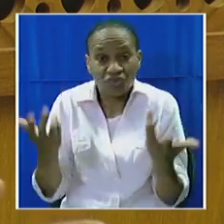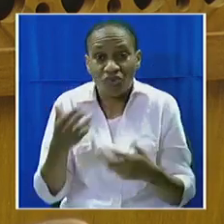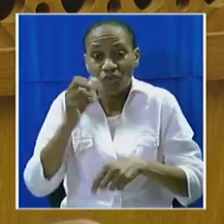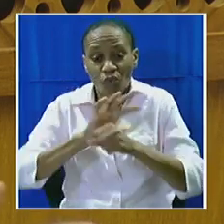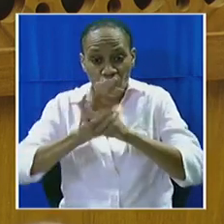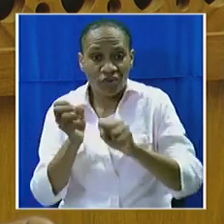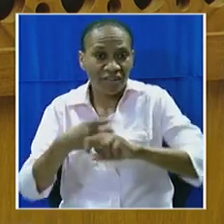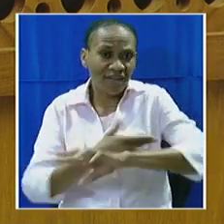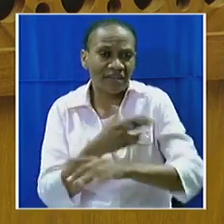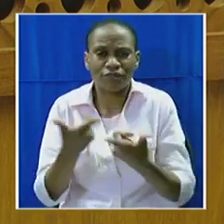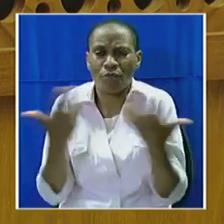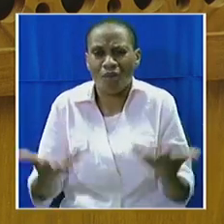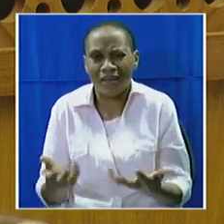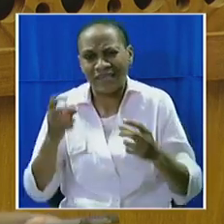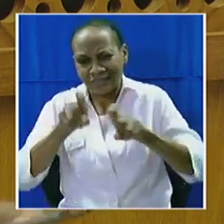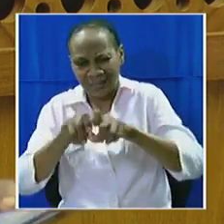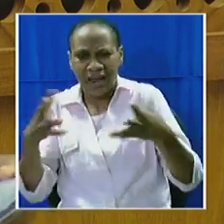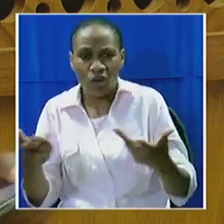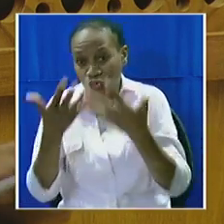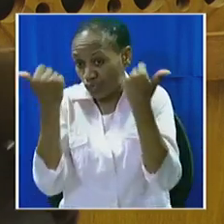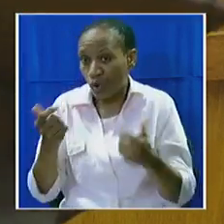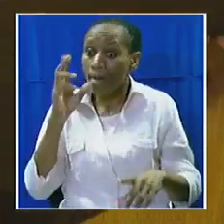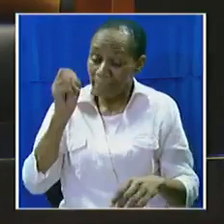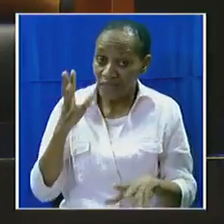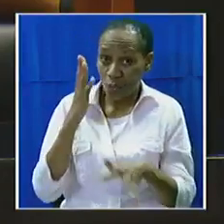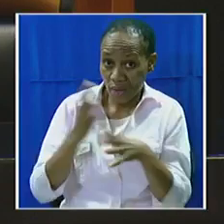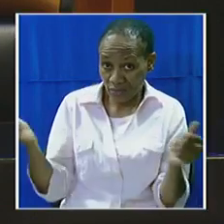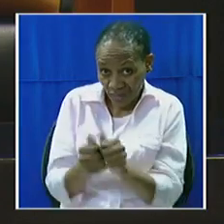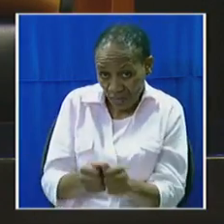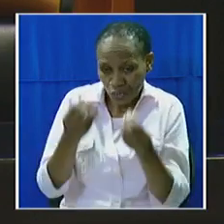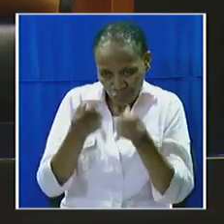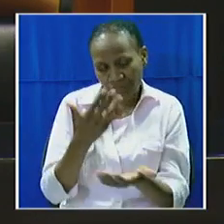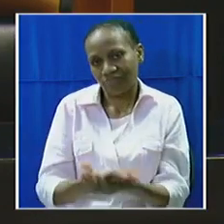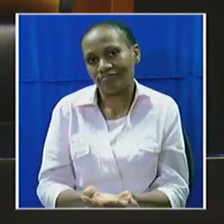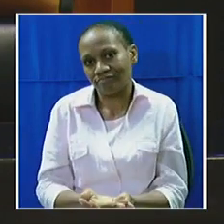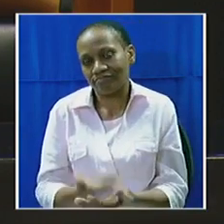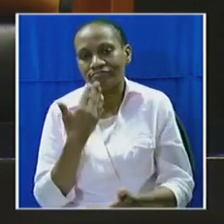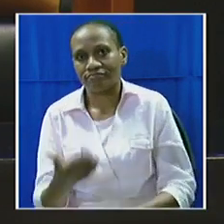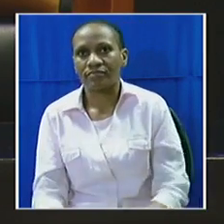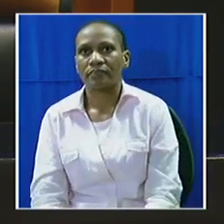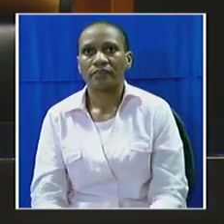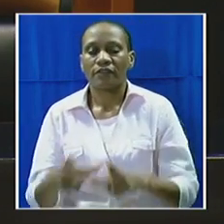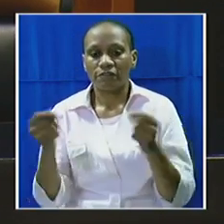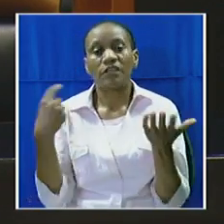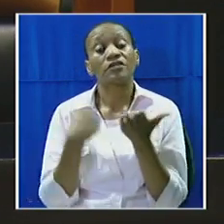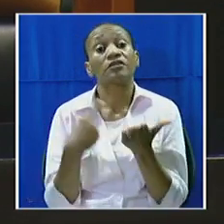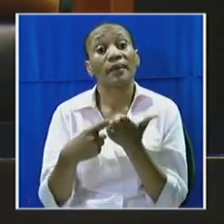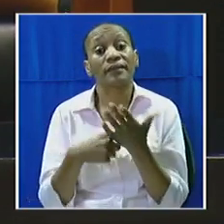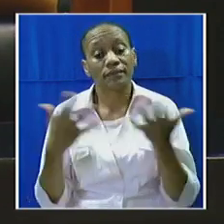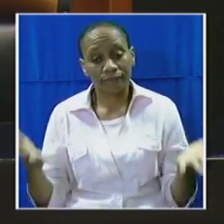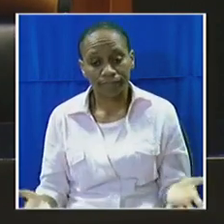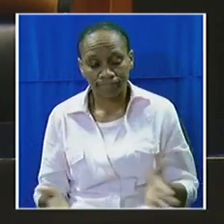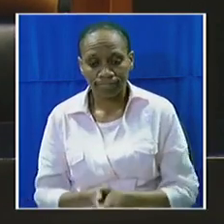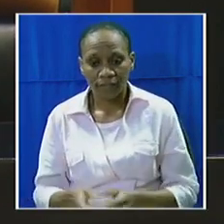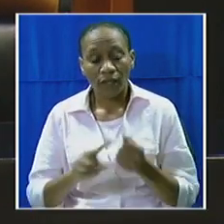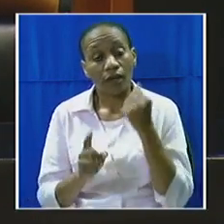unite, the better we'll be able to fight it. Thank you very much. Thank you, Honourable Minister. Honourable members, that concludes the debate.